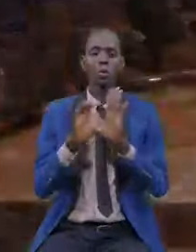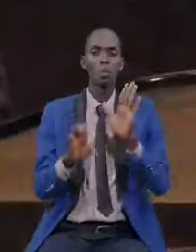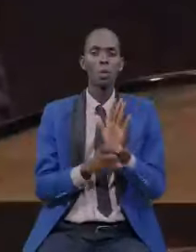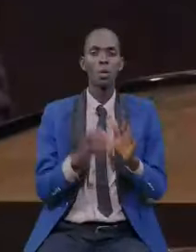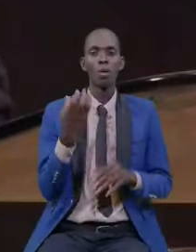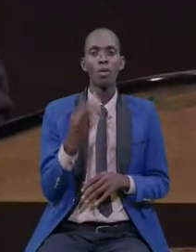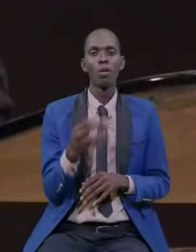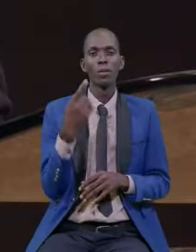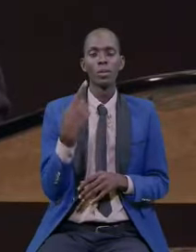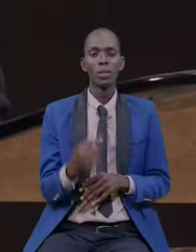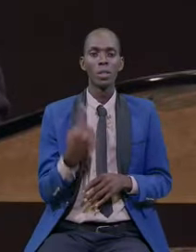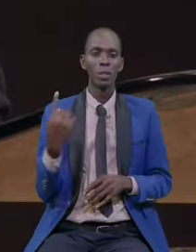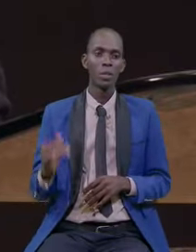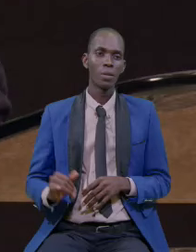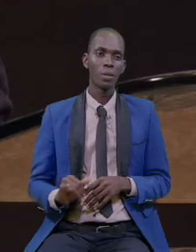the